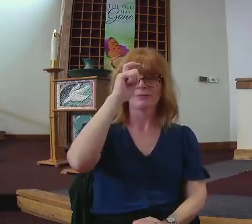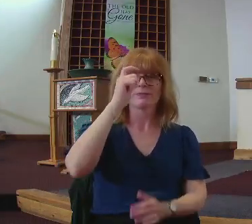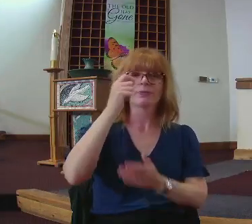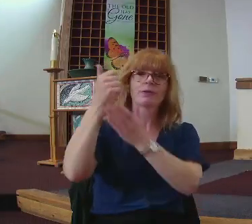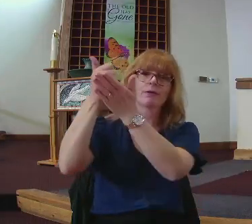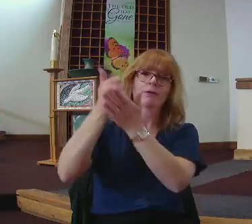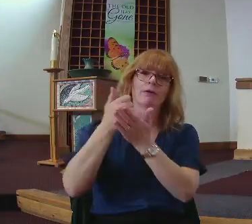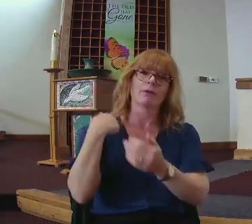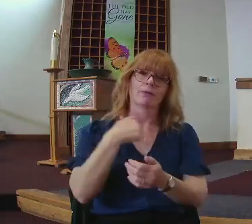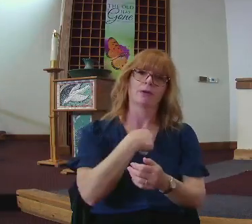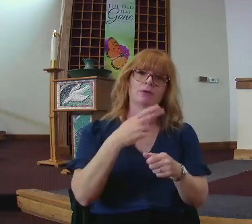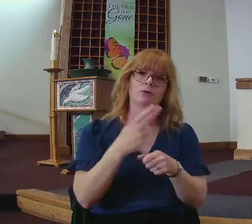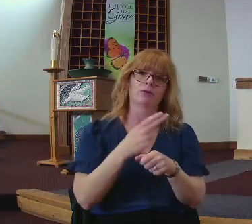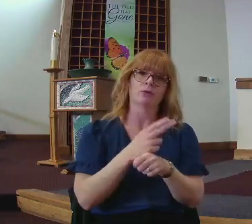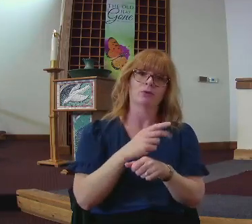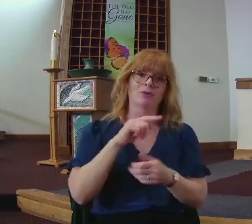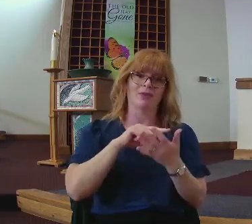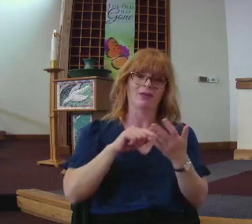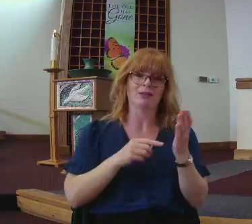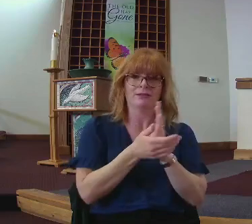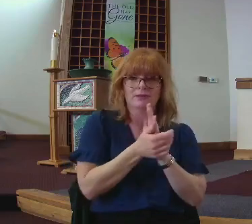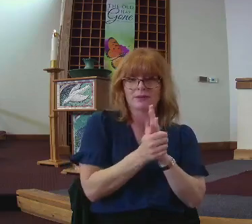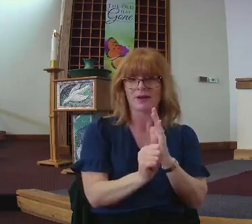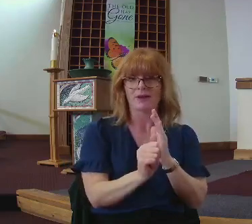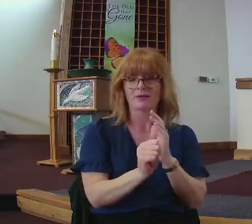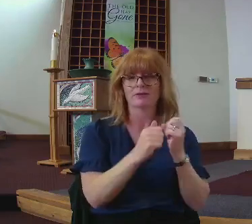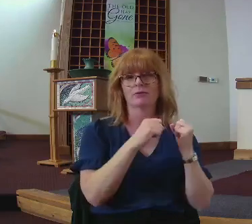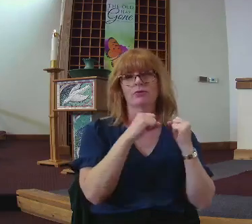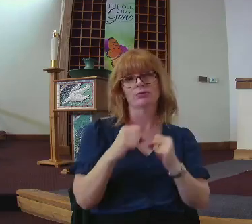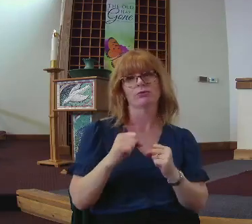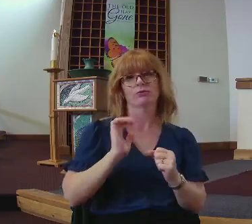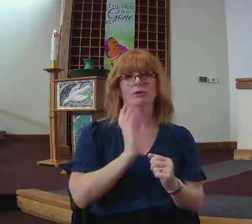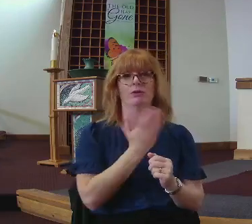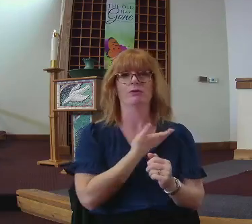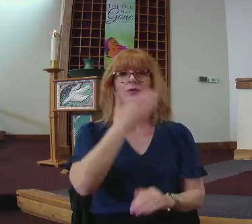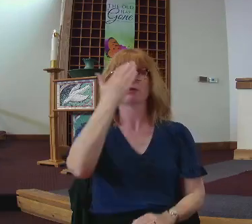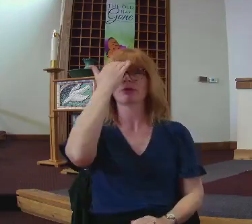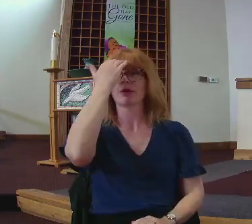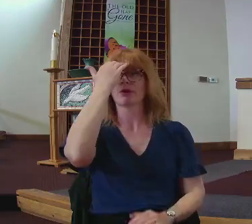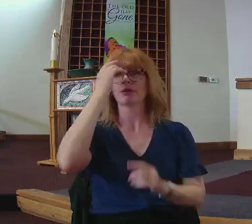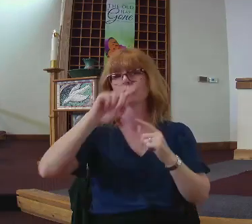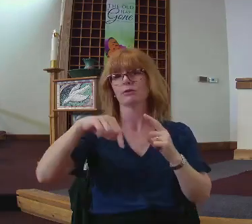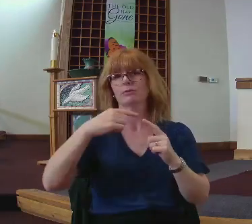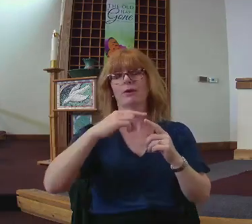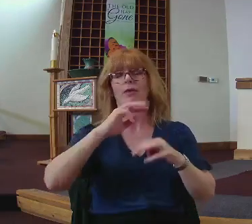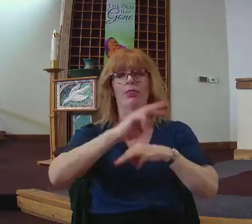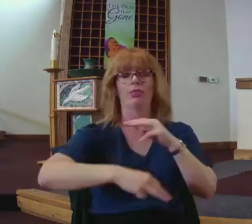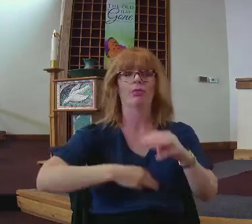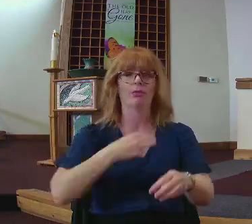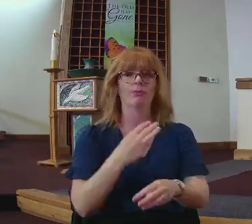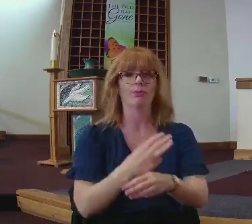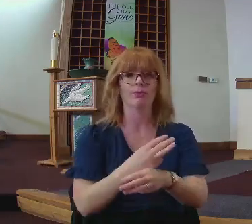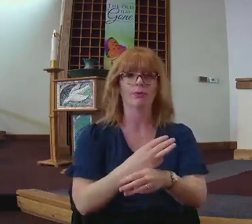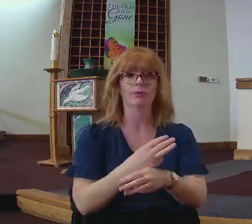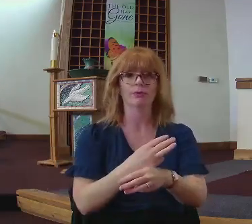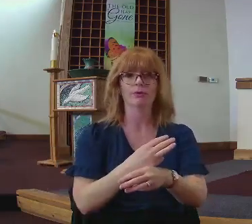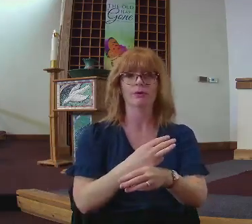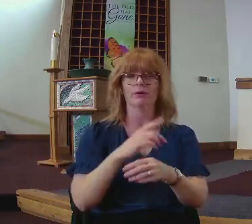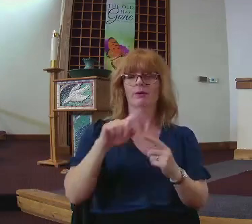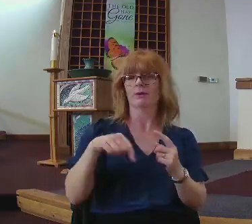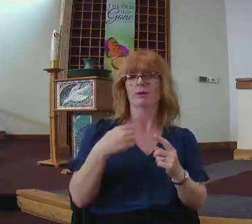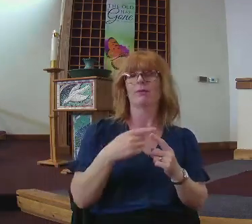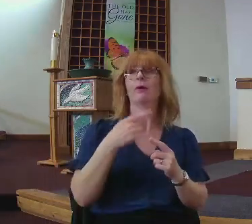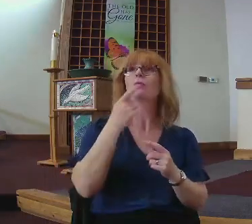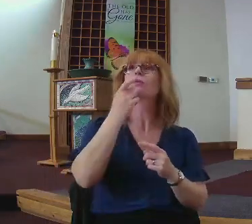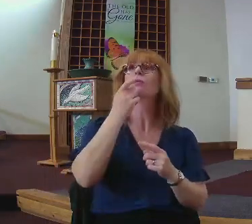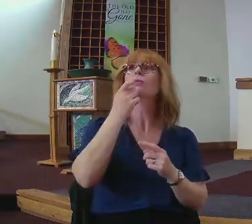Help us to use these tools to strengthen our knowledge about the world and about who